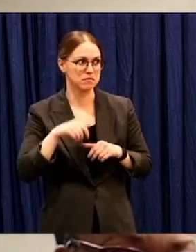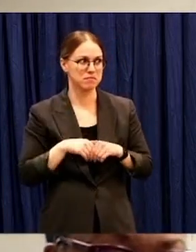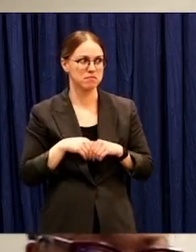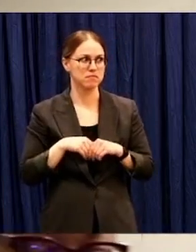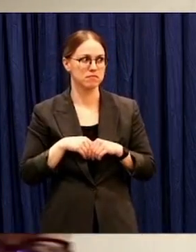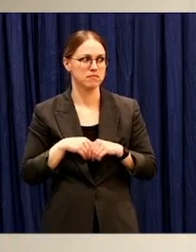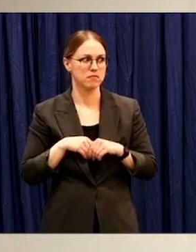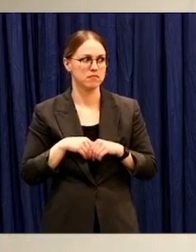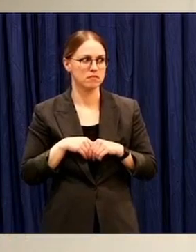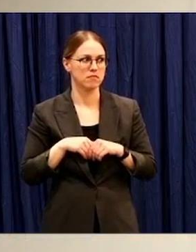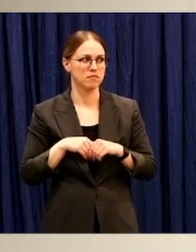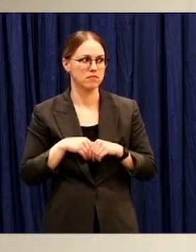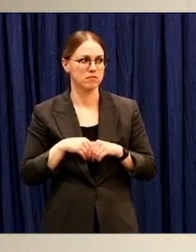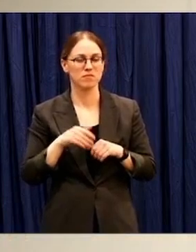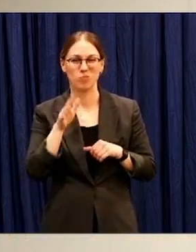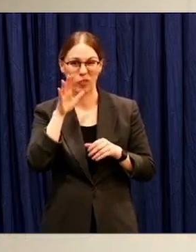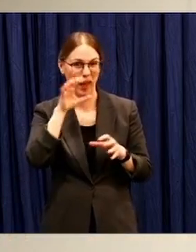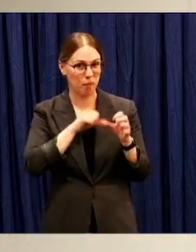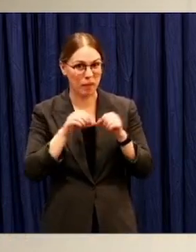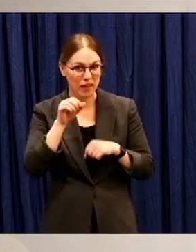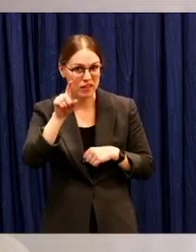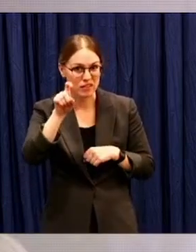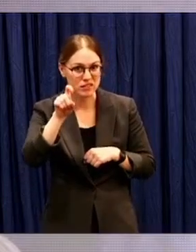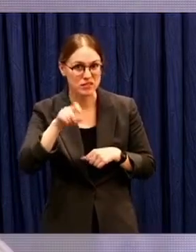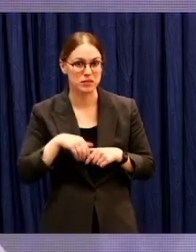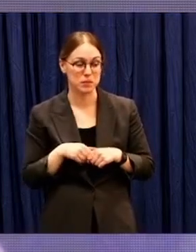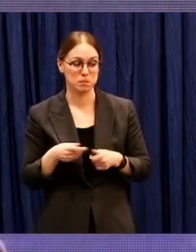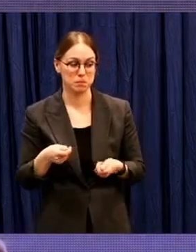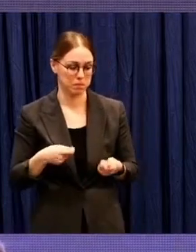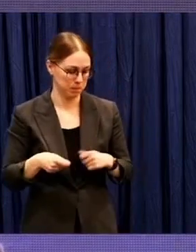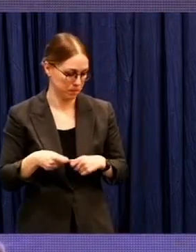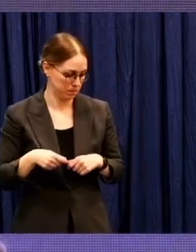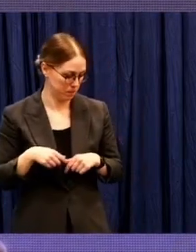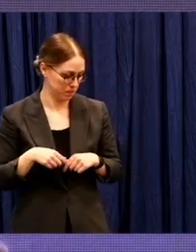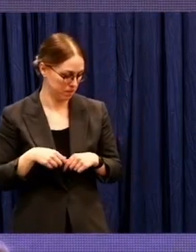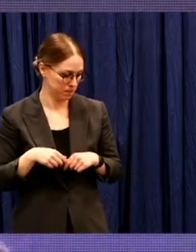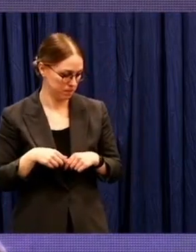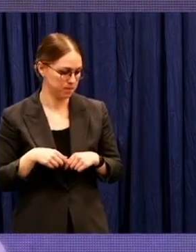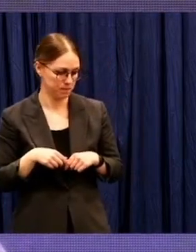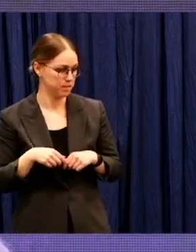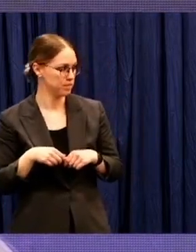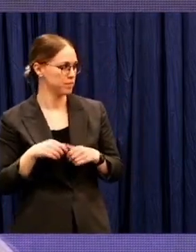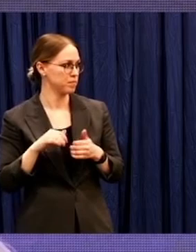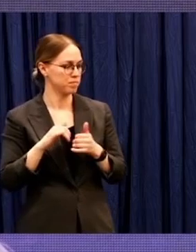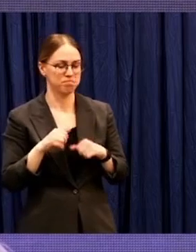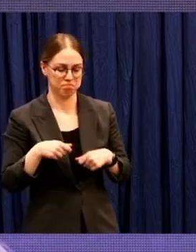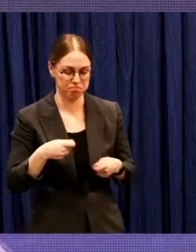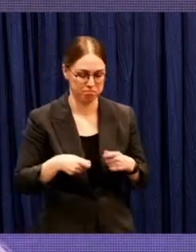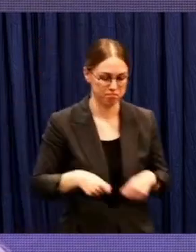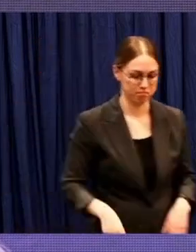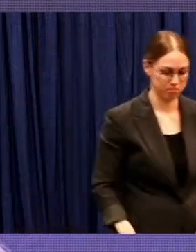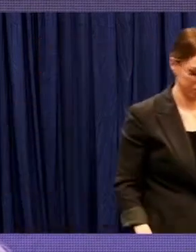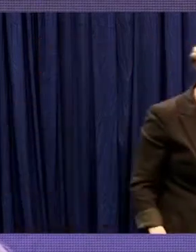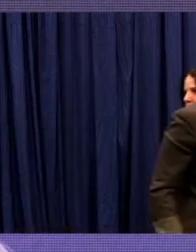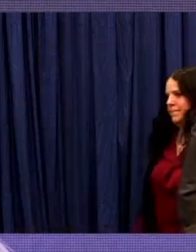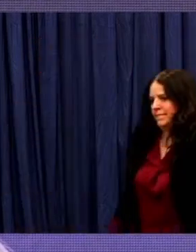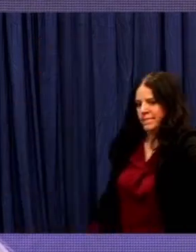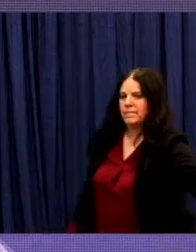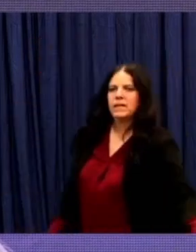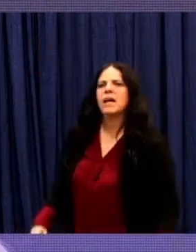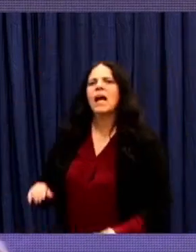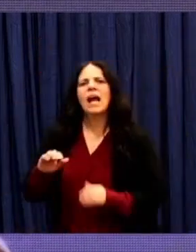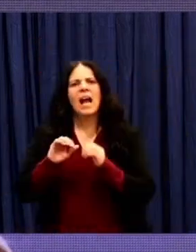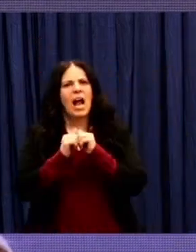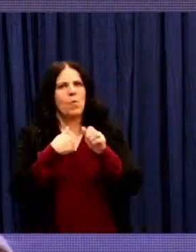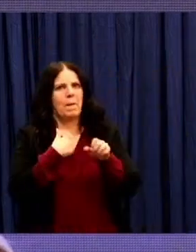Absolutely. So well-intentioned, but how do we get to all those little nooks and crannies and make sure people are connected with the resources who know how to design things